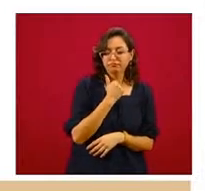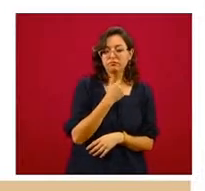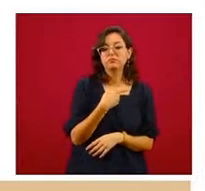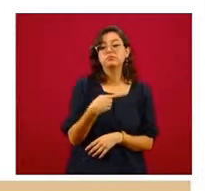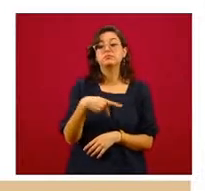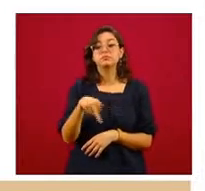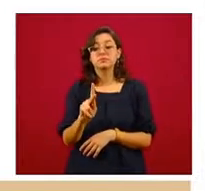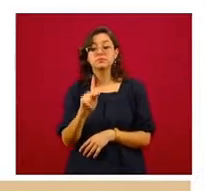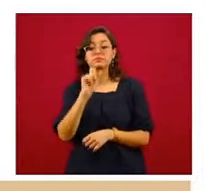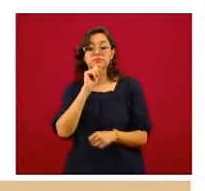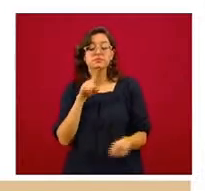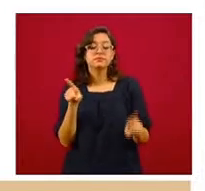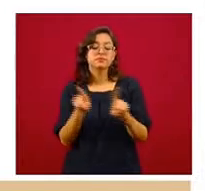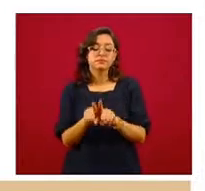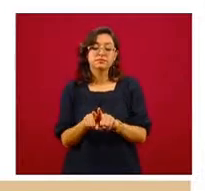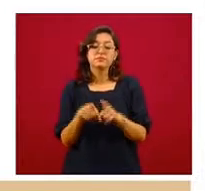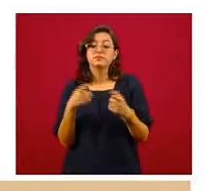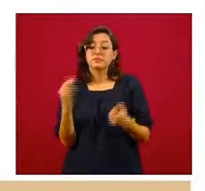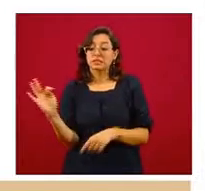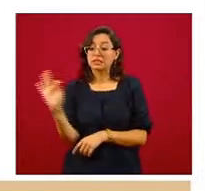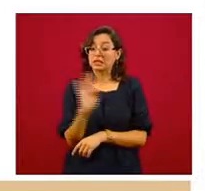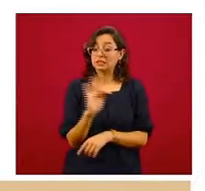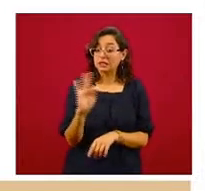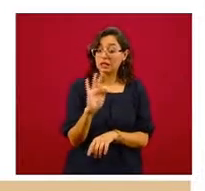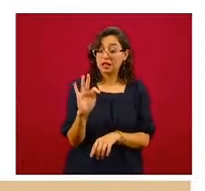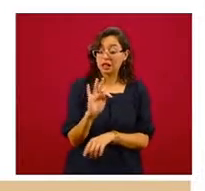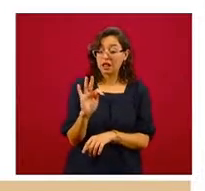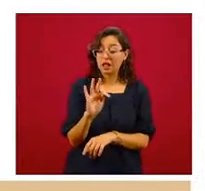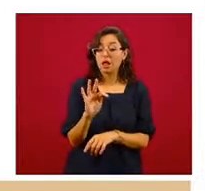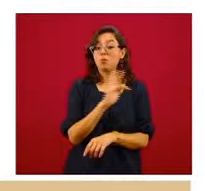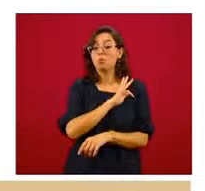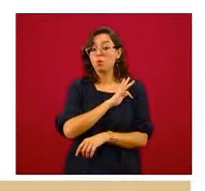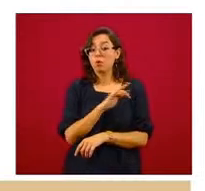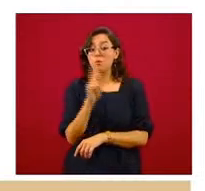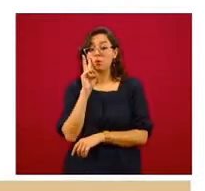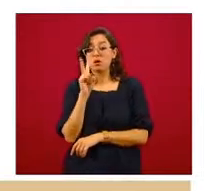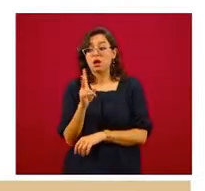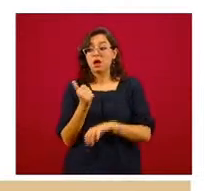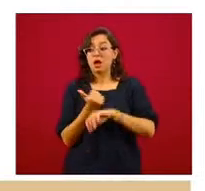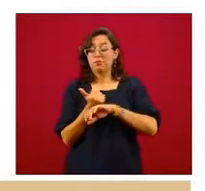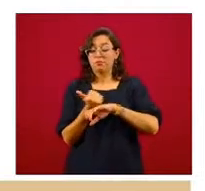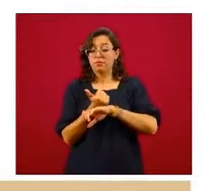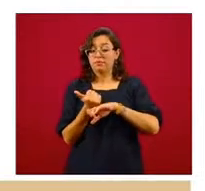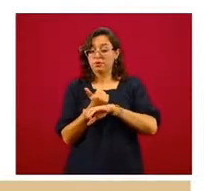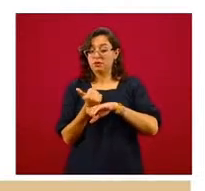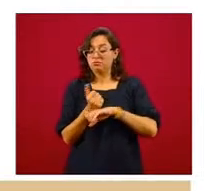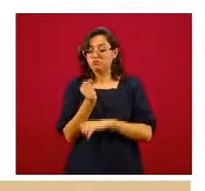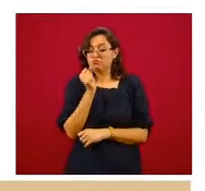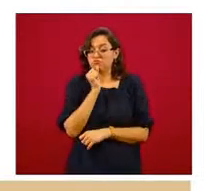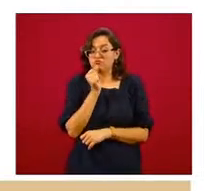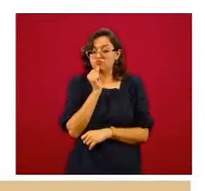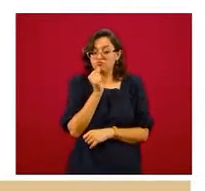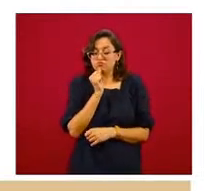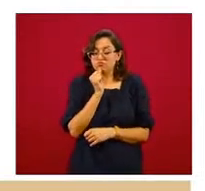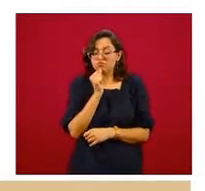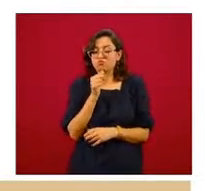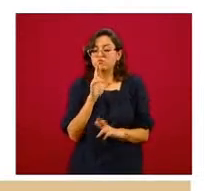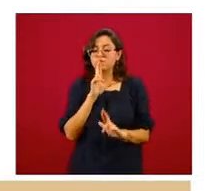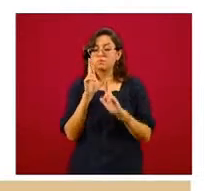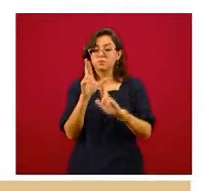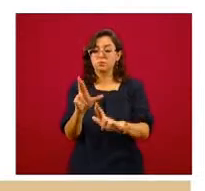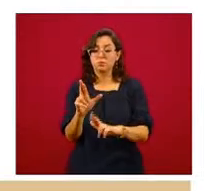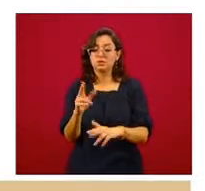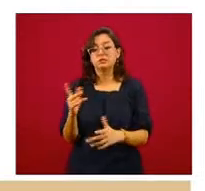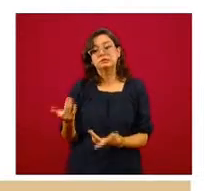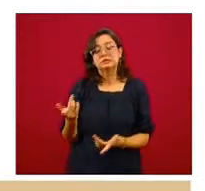case burden, as we saw in the first slides, but as well, we can also see those entities